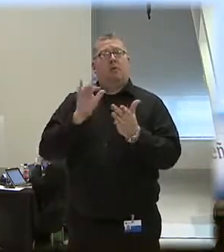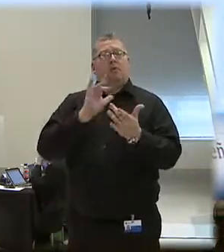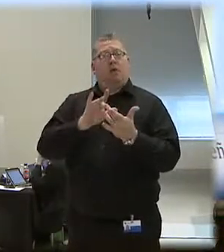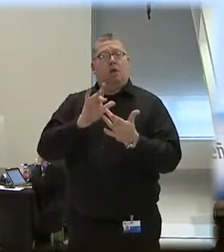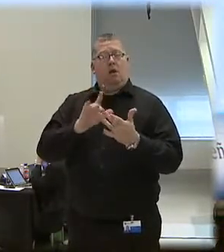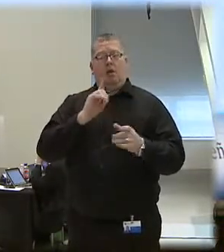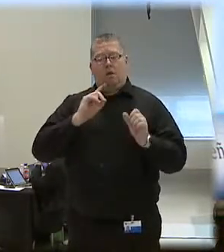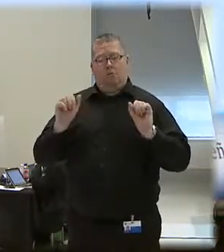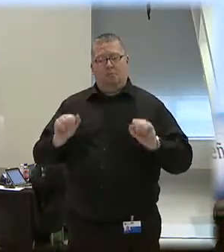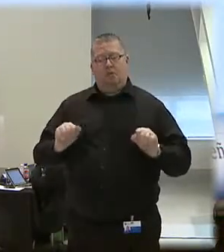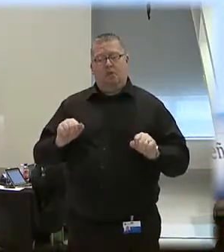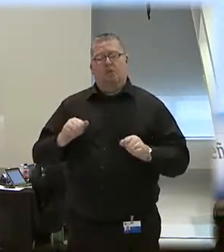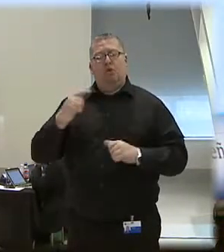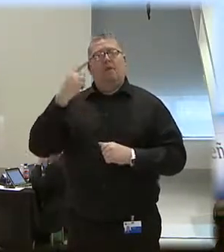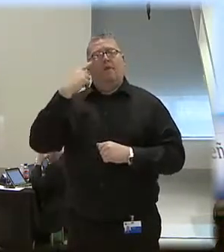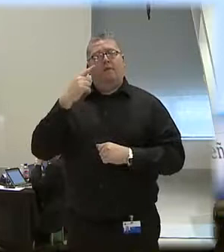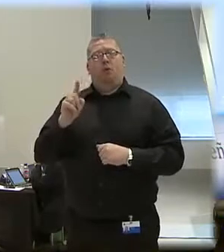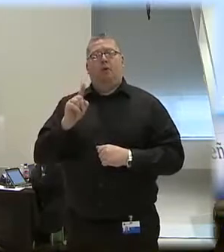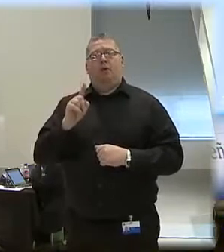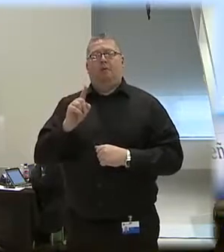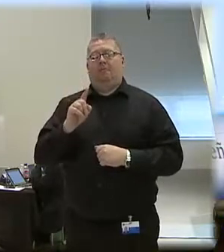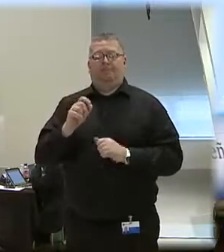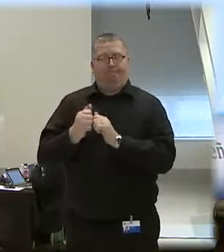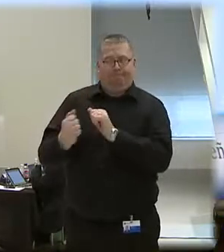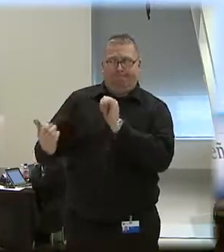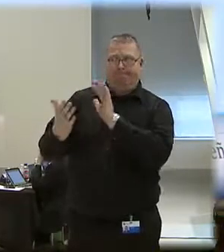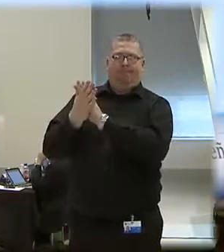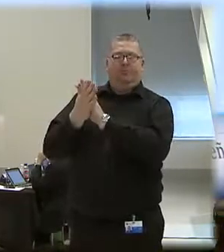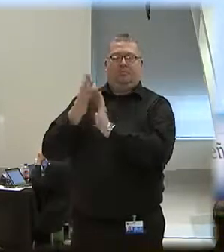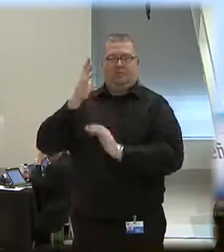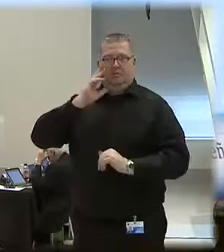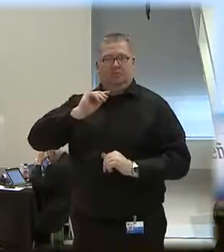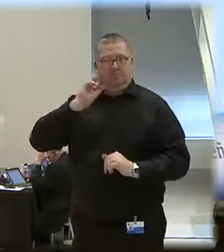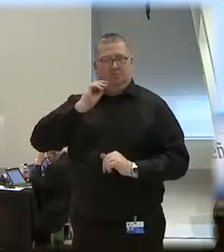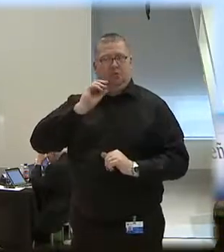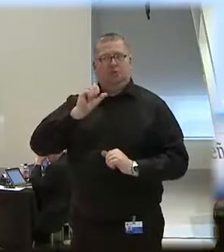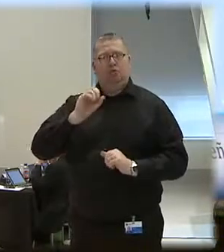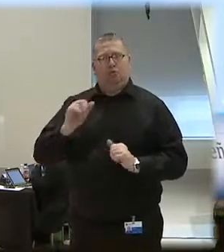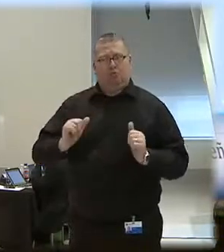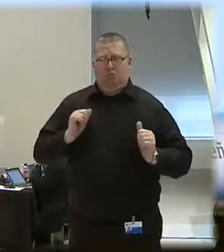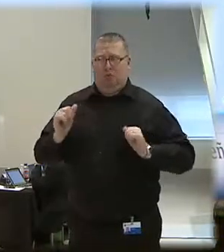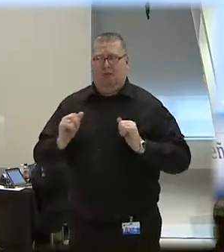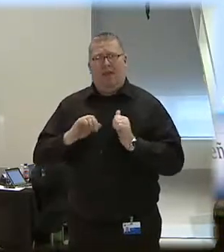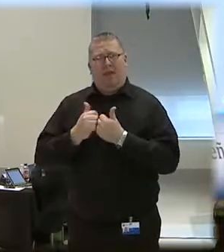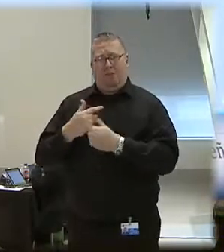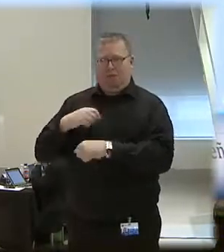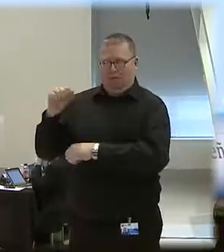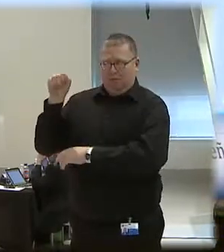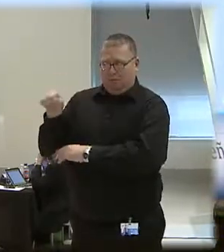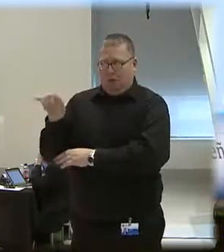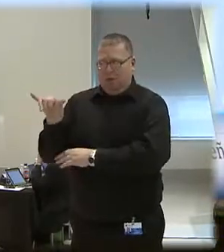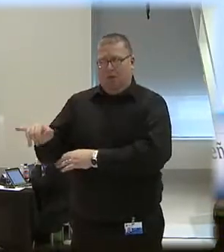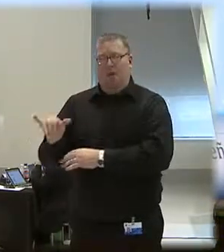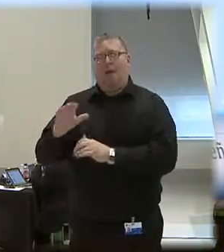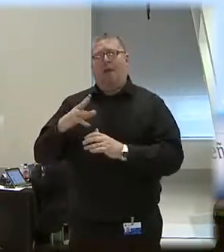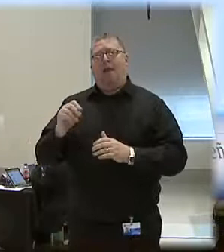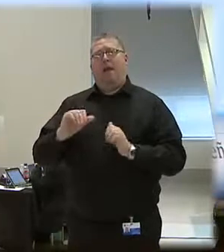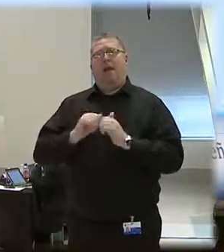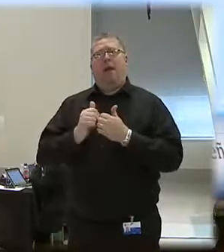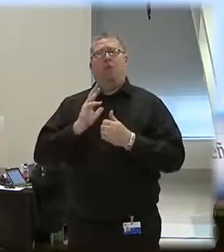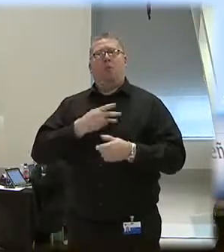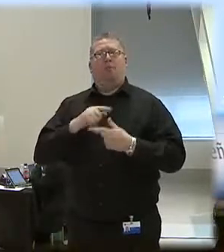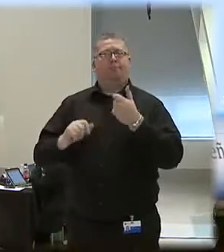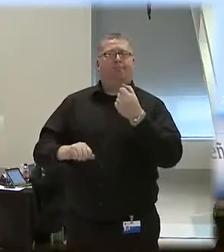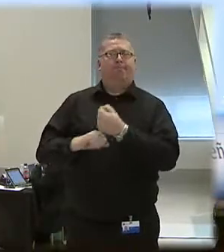potential for adversarial type of contacts. How do we overcome that and try and develop